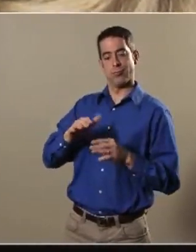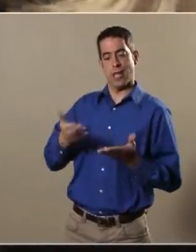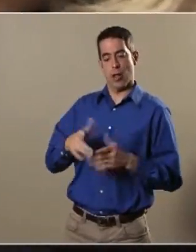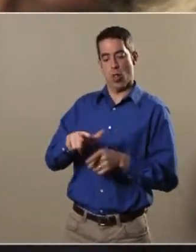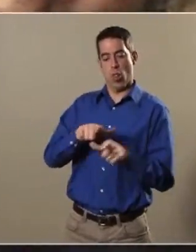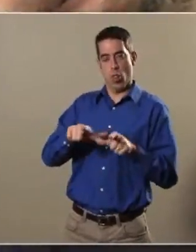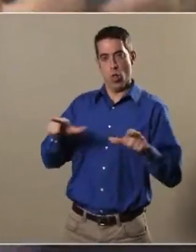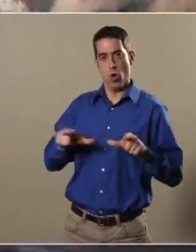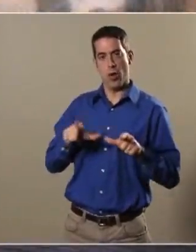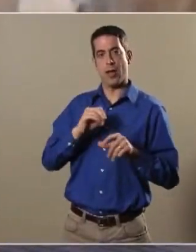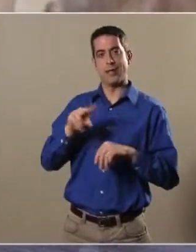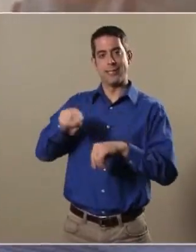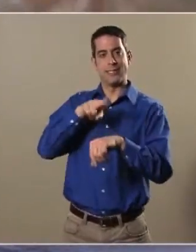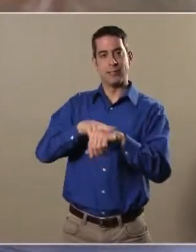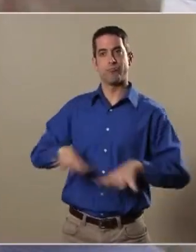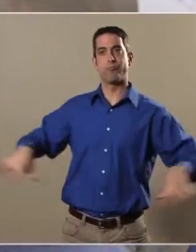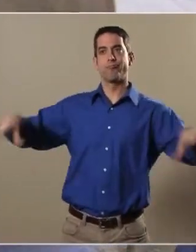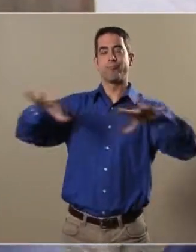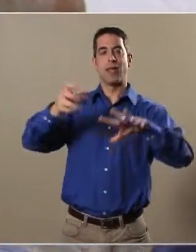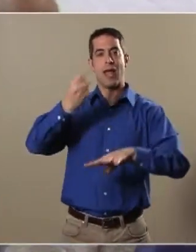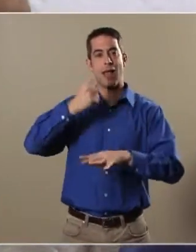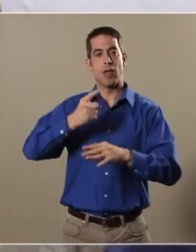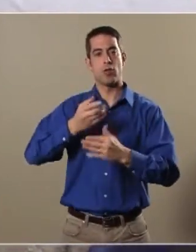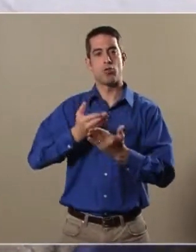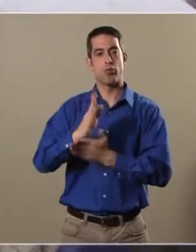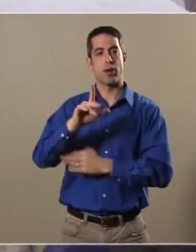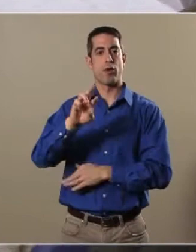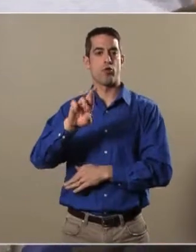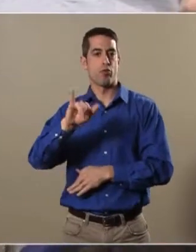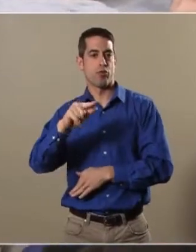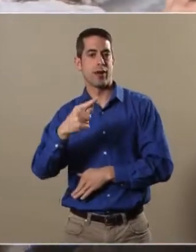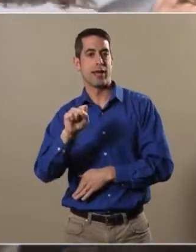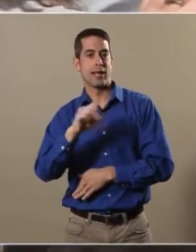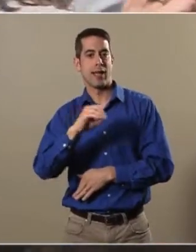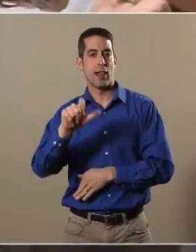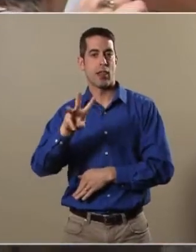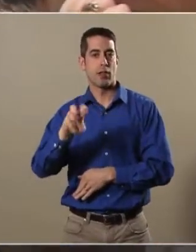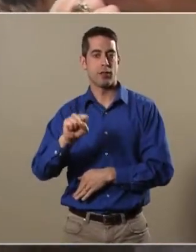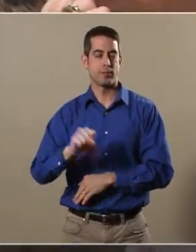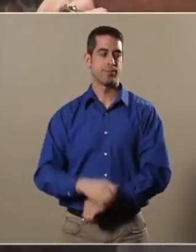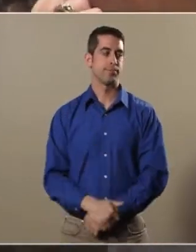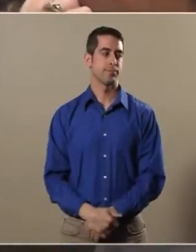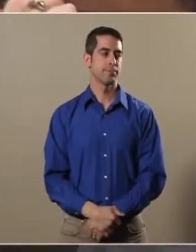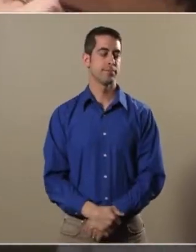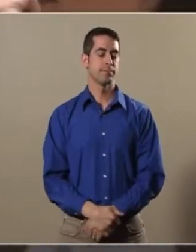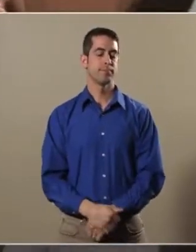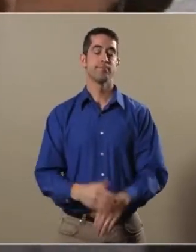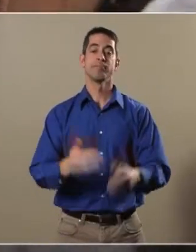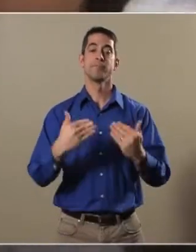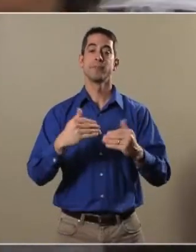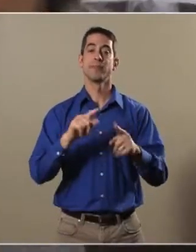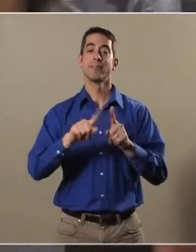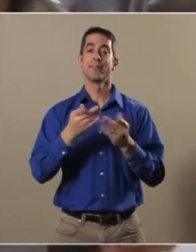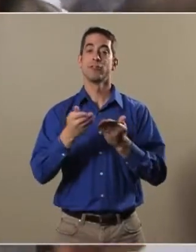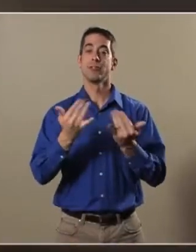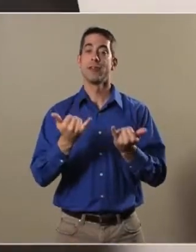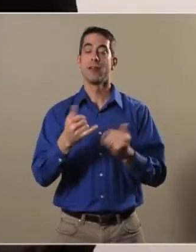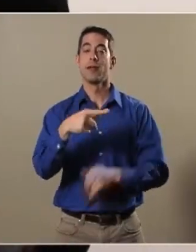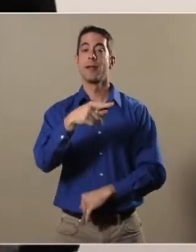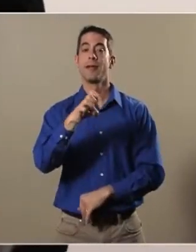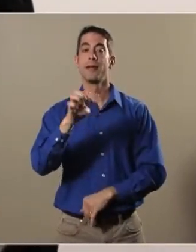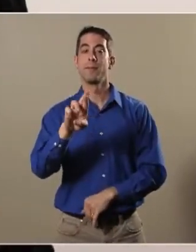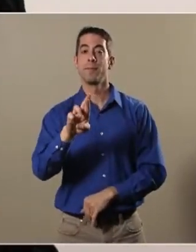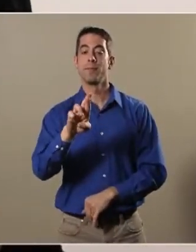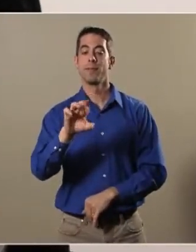close as your phone or computer. In our peer support program, people with disabilities have the opportunity to meet an experienced mentor